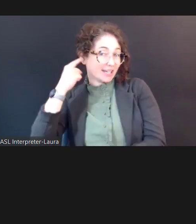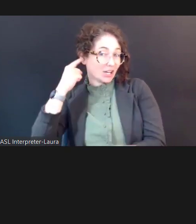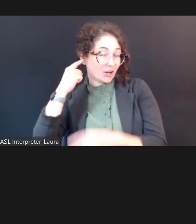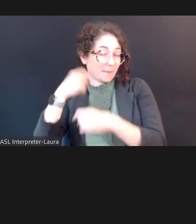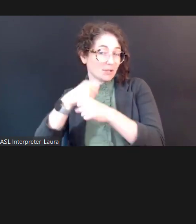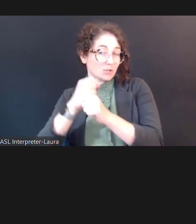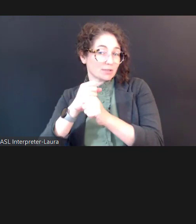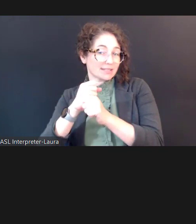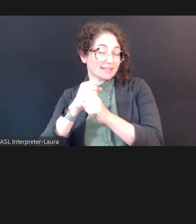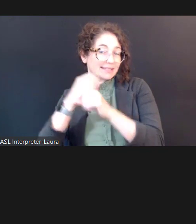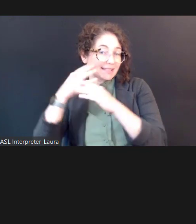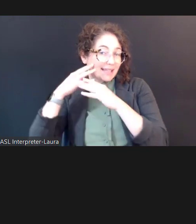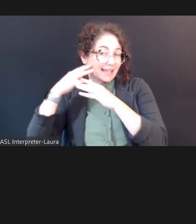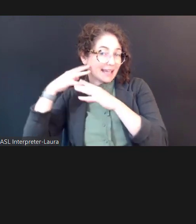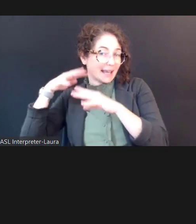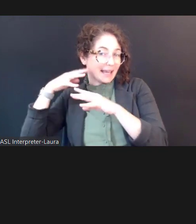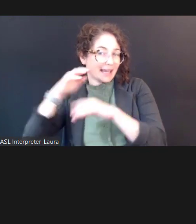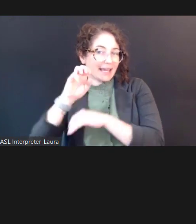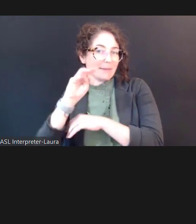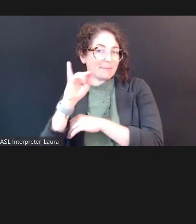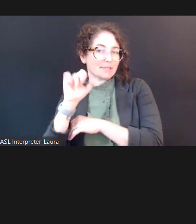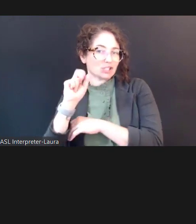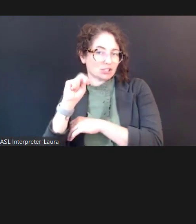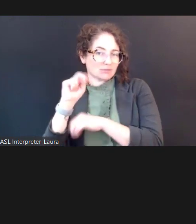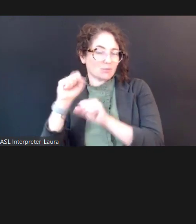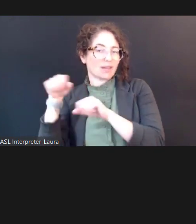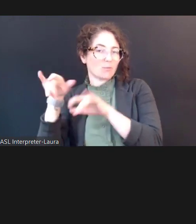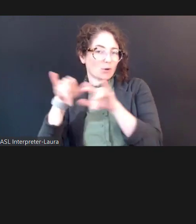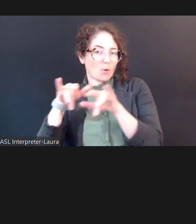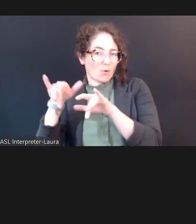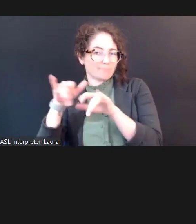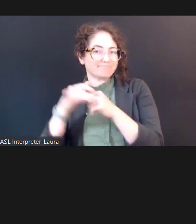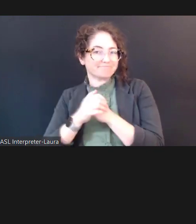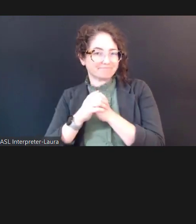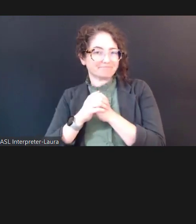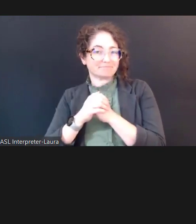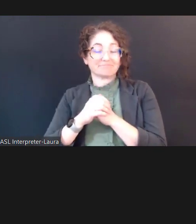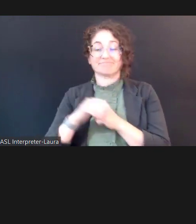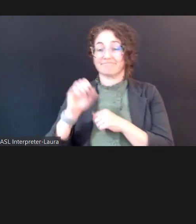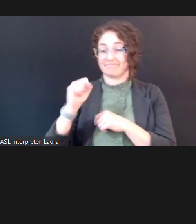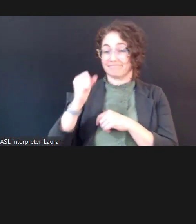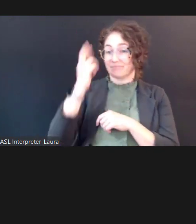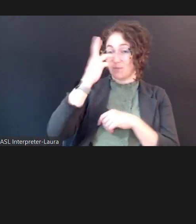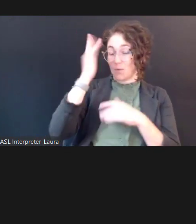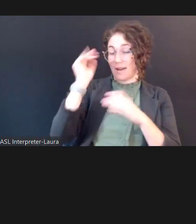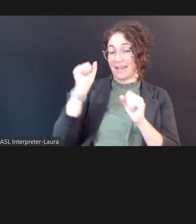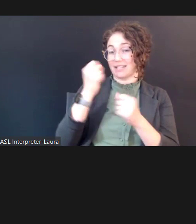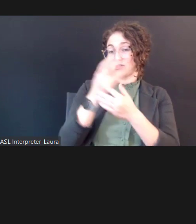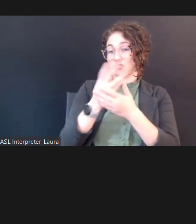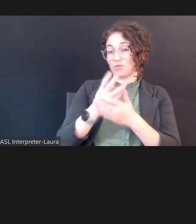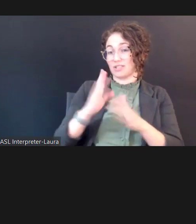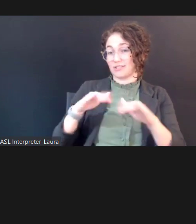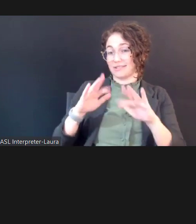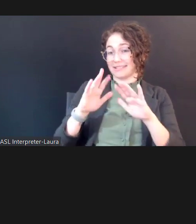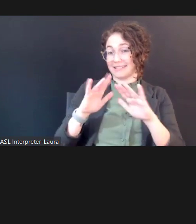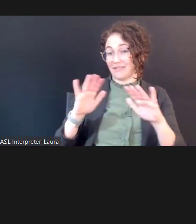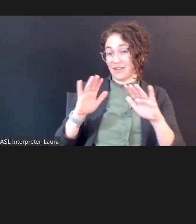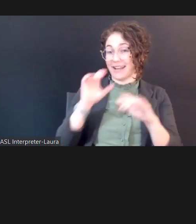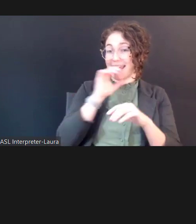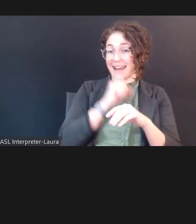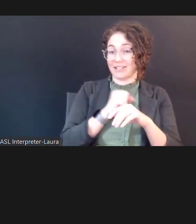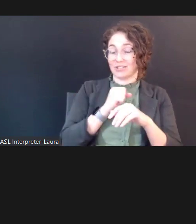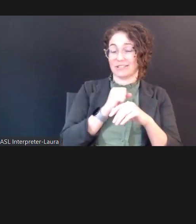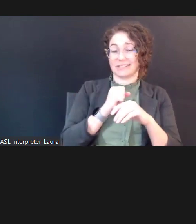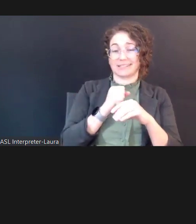produces an emission that we can then record in this way. And that's why we can screen children of so many different ages under